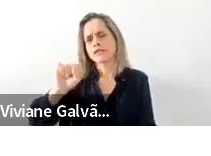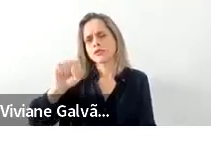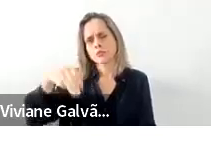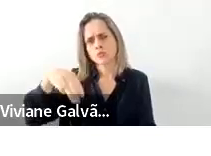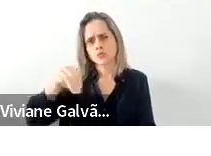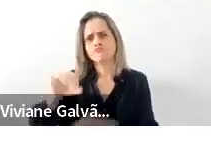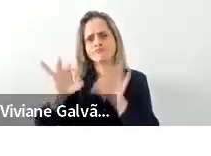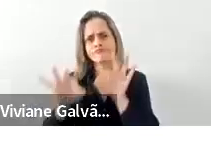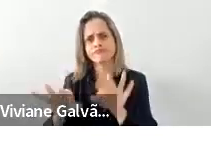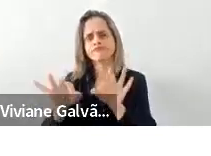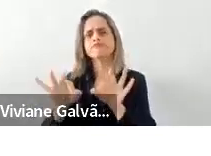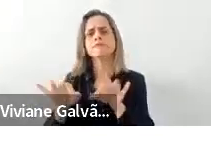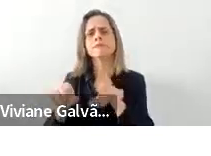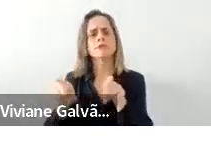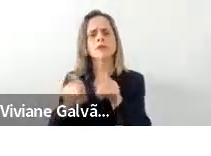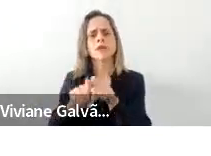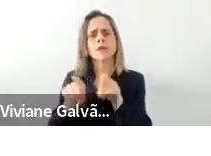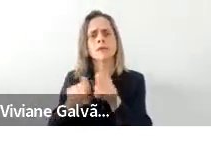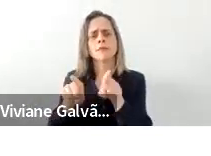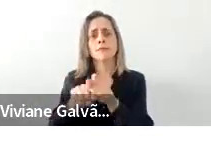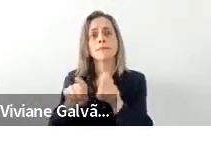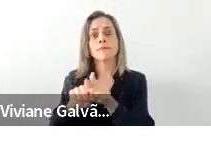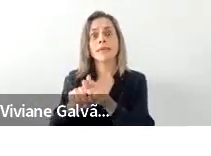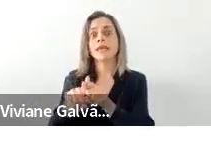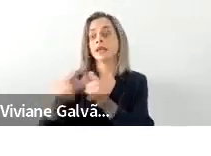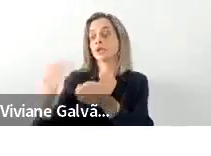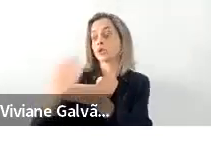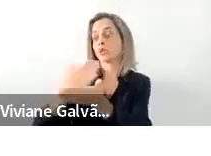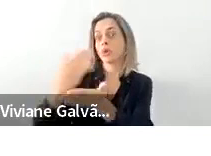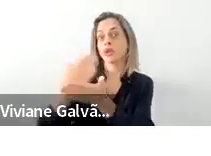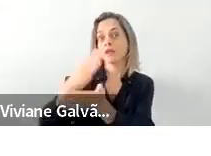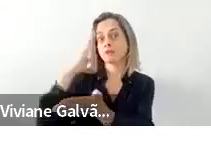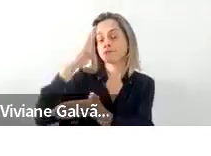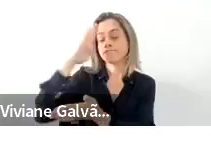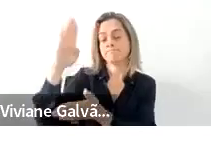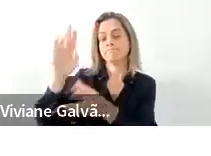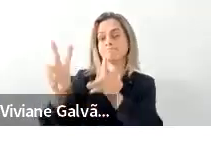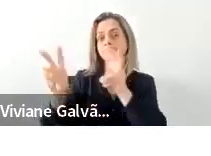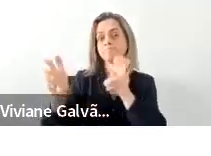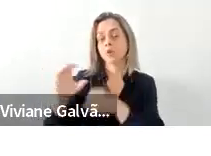To what extent can this method be applied to anywhere else?